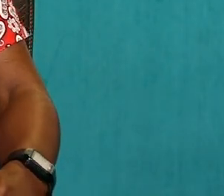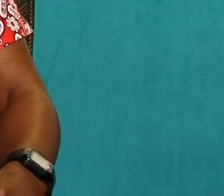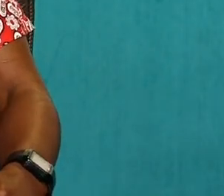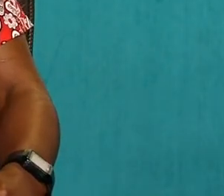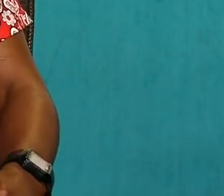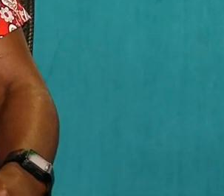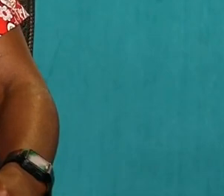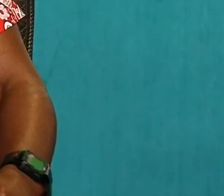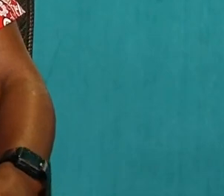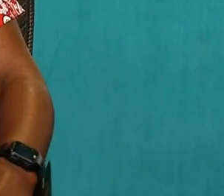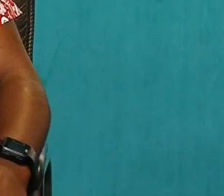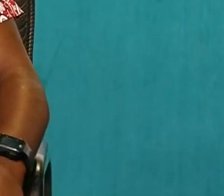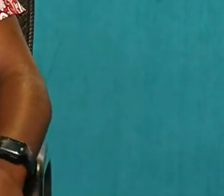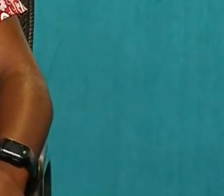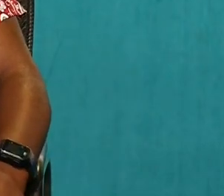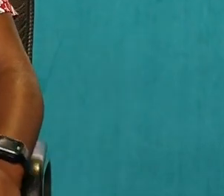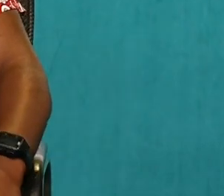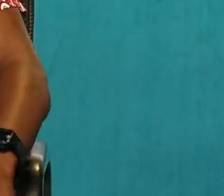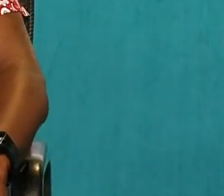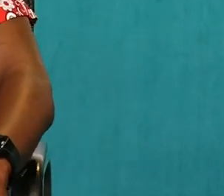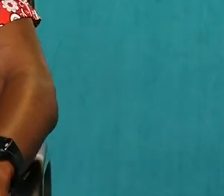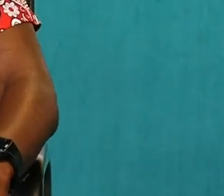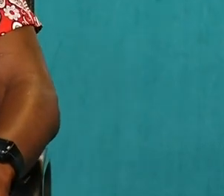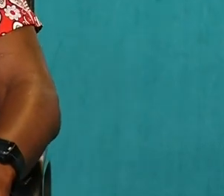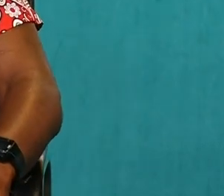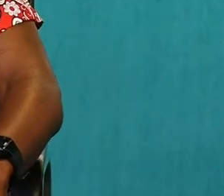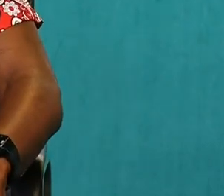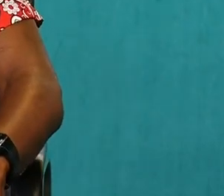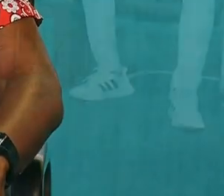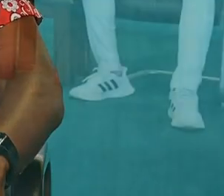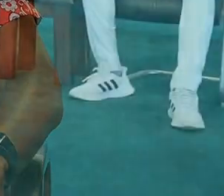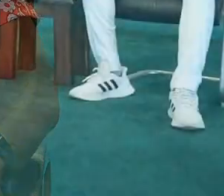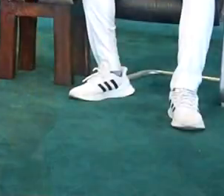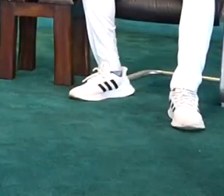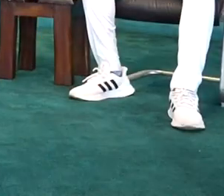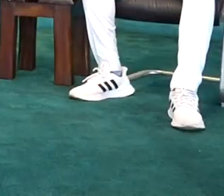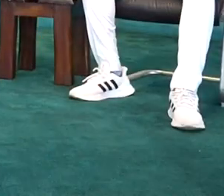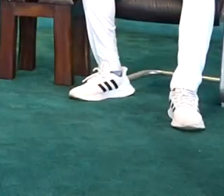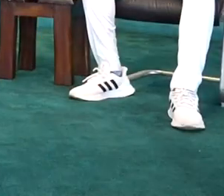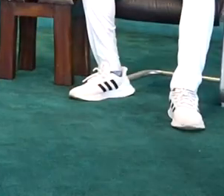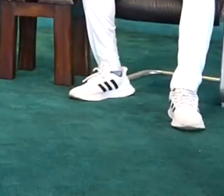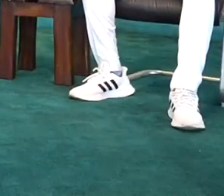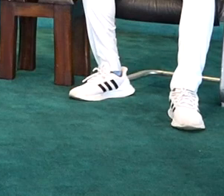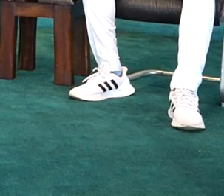our panelists over here to introduce themselves, after which we shall say a prayer.